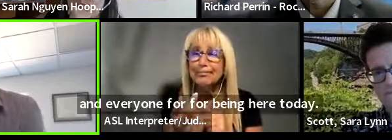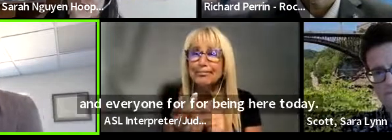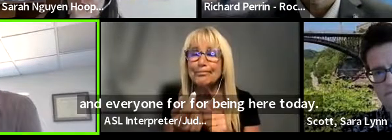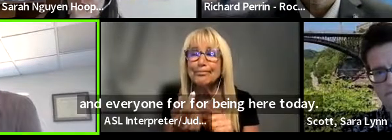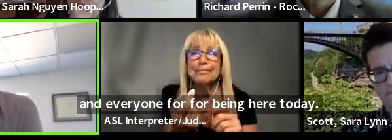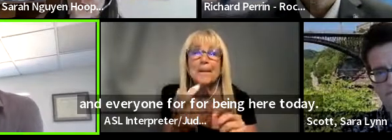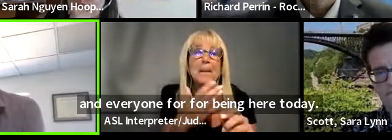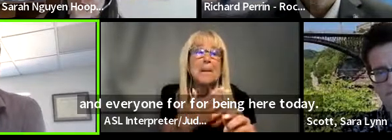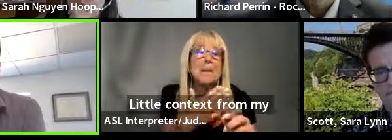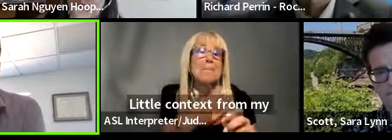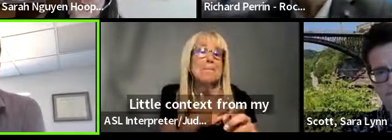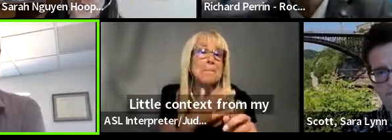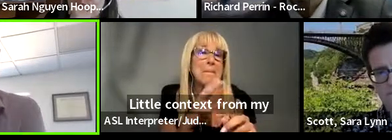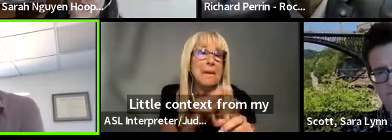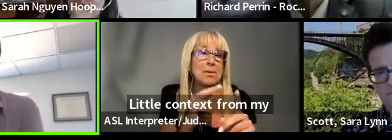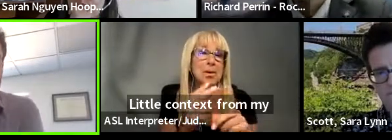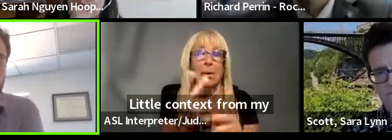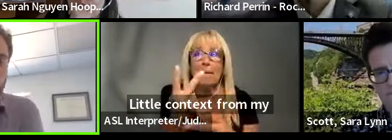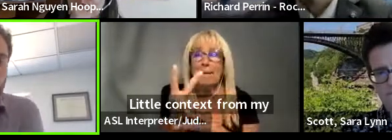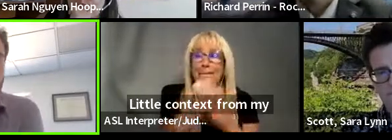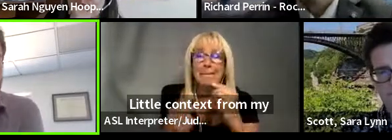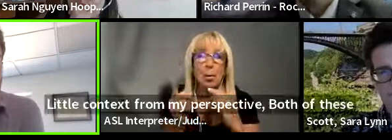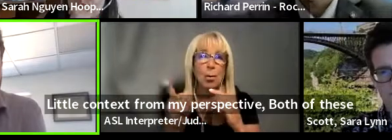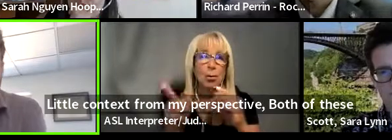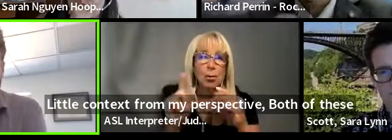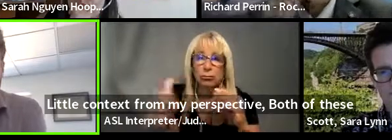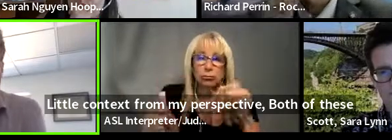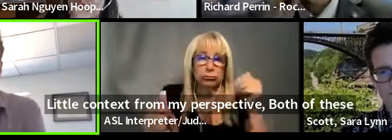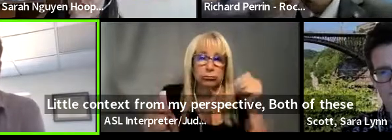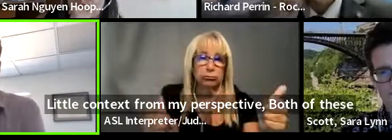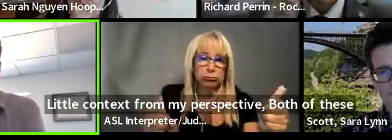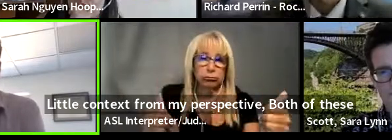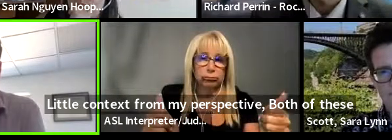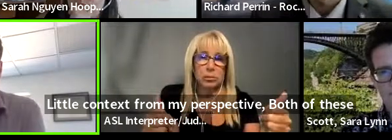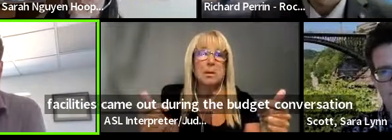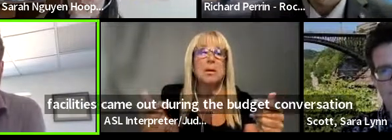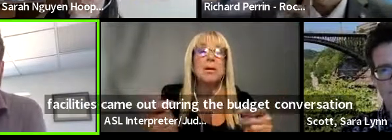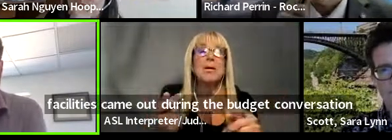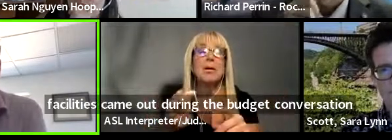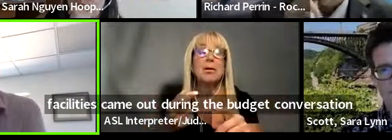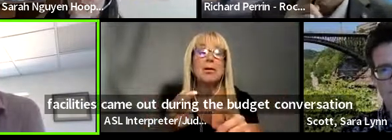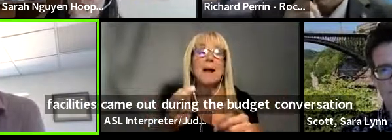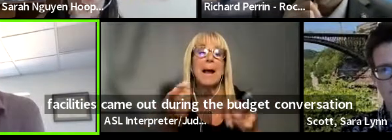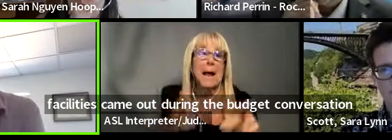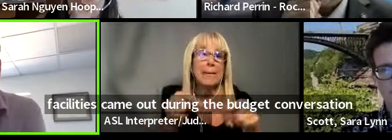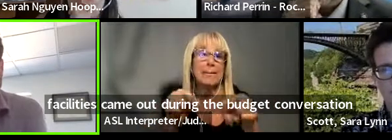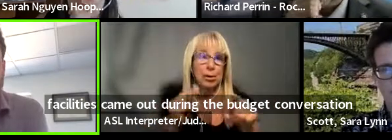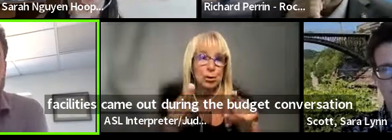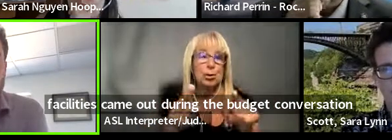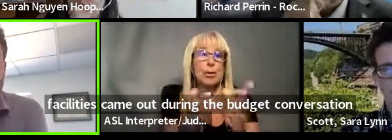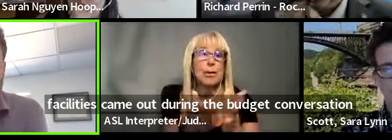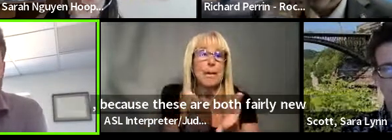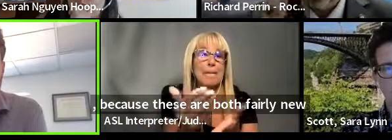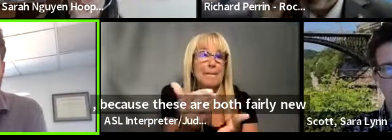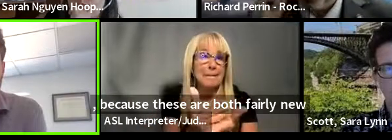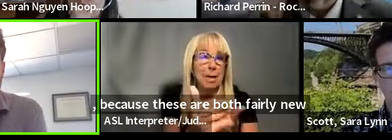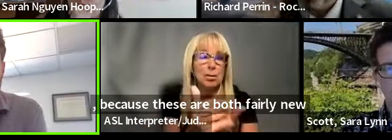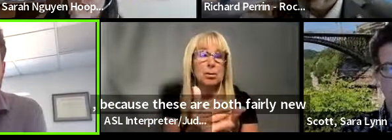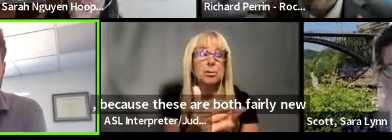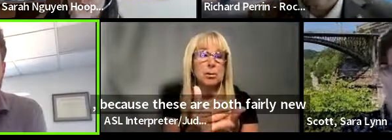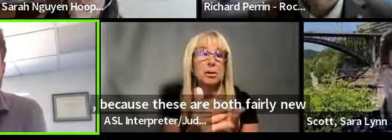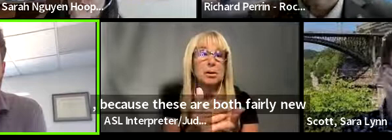perspective. Both of these facilities came up during the budget conversation because these are both 2 fairly new facilities,